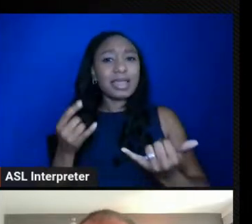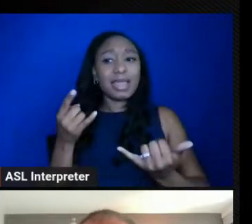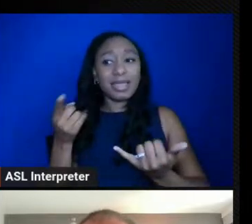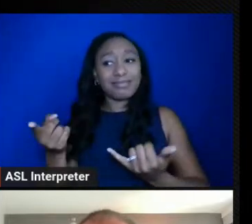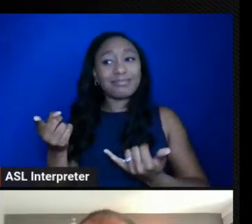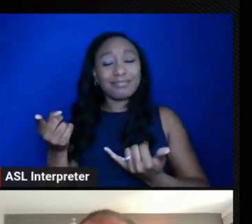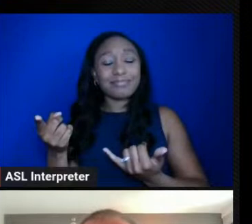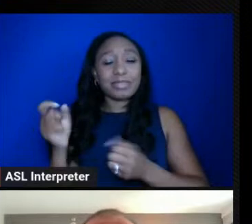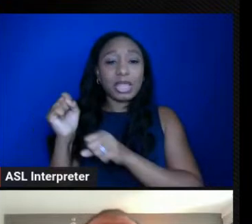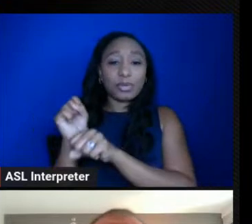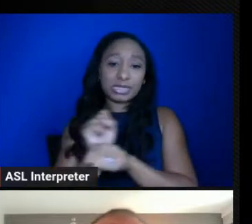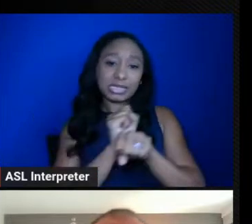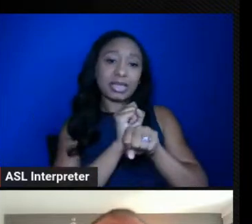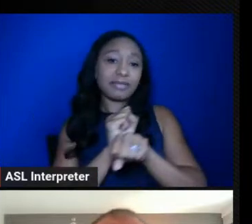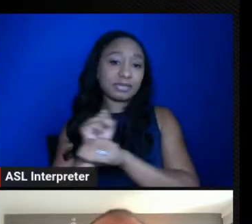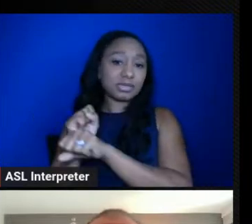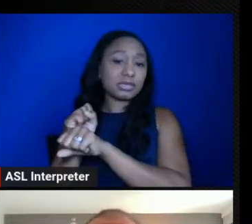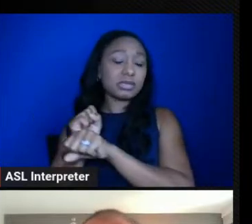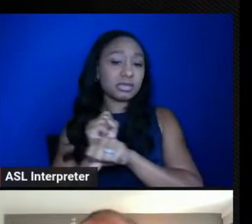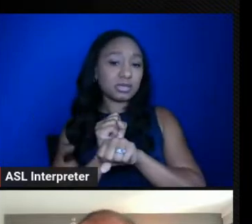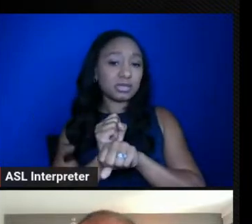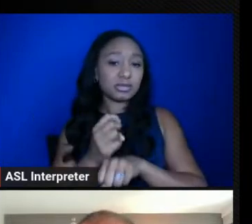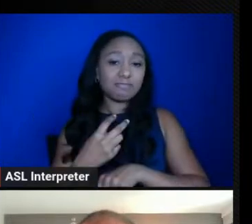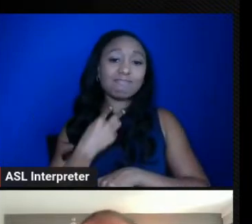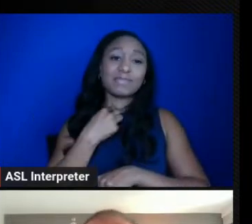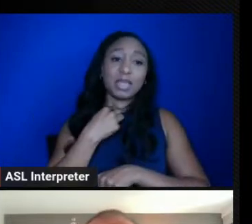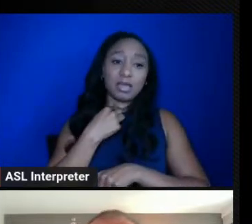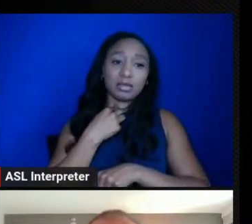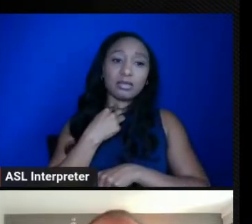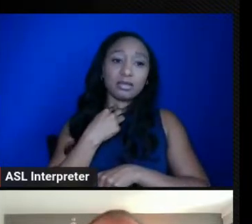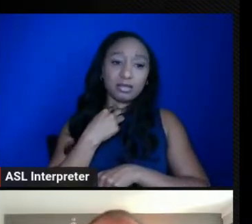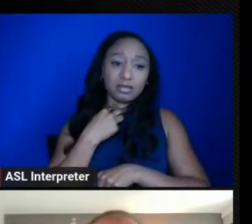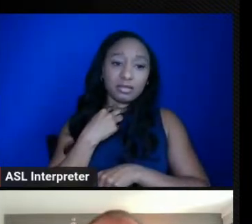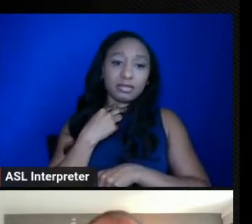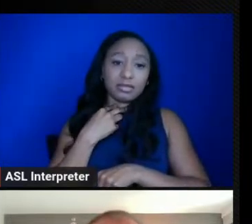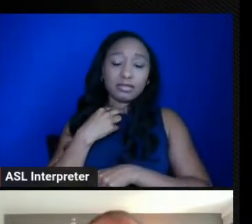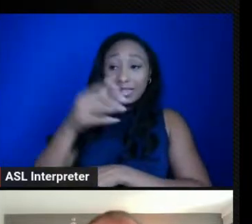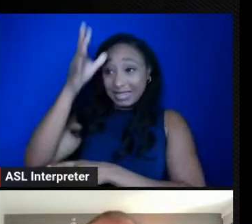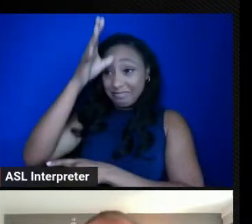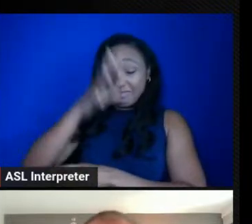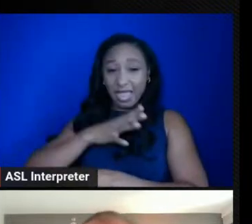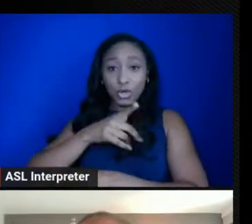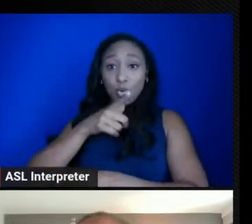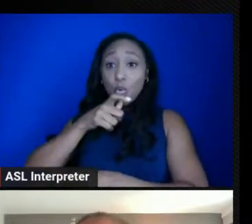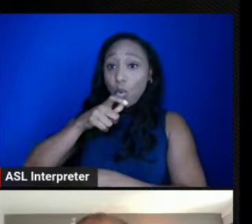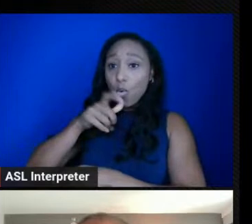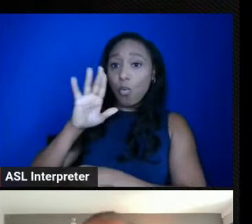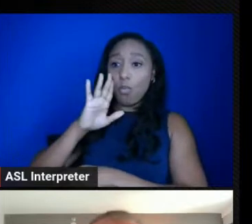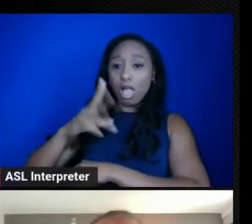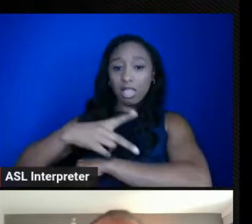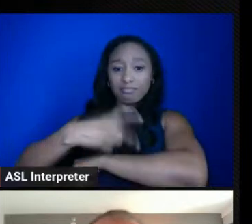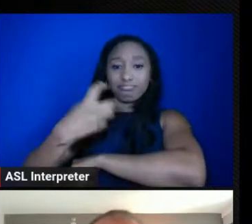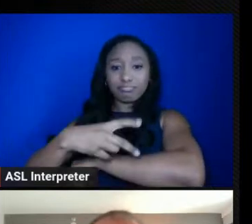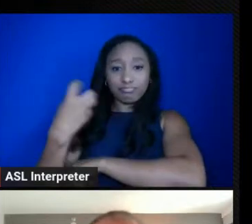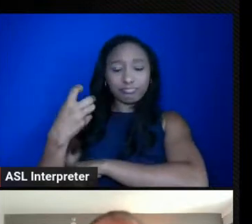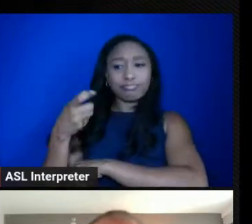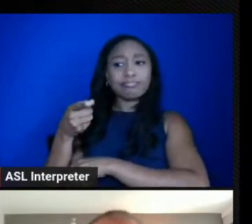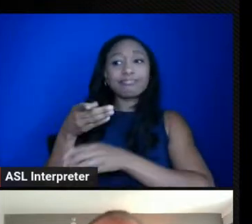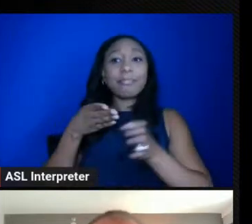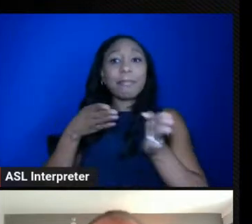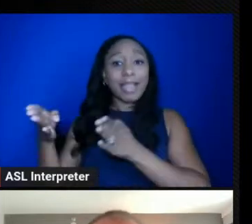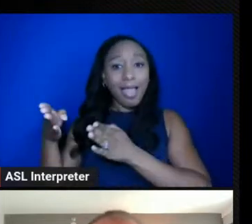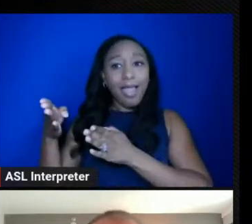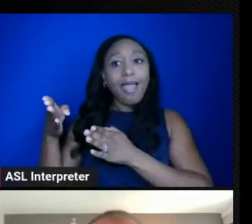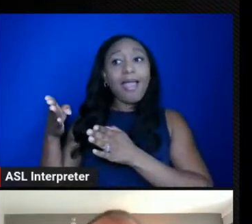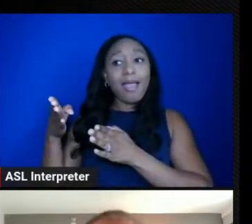enslaved, prisoners of a gang of child snatchers who planned to sell their lives and